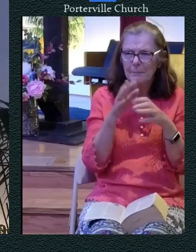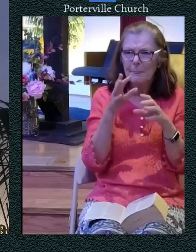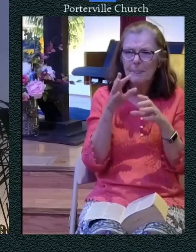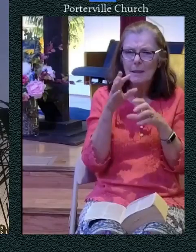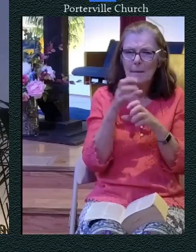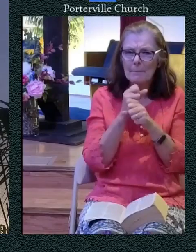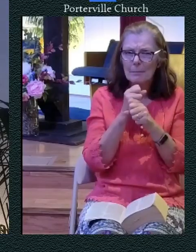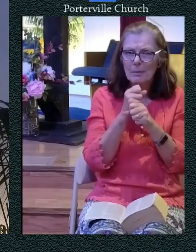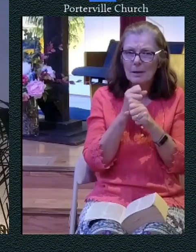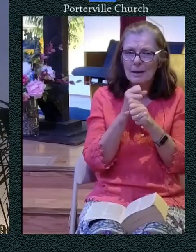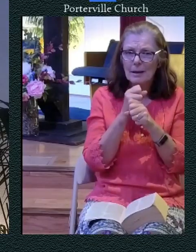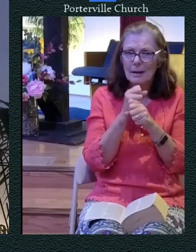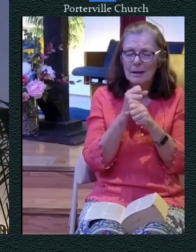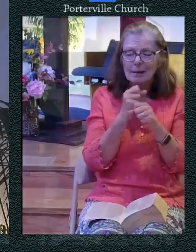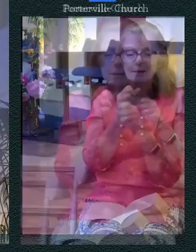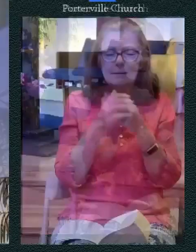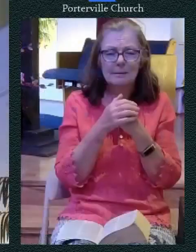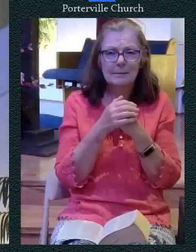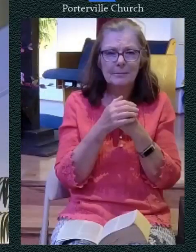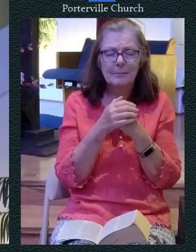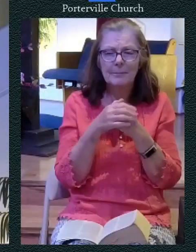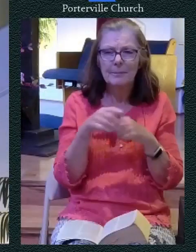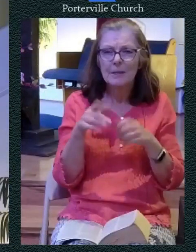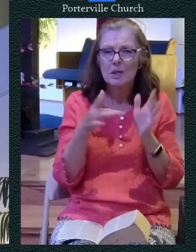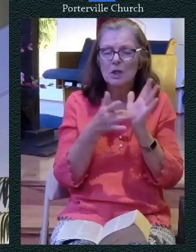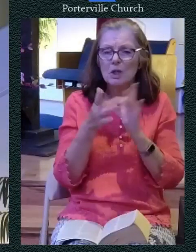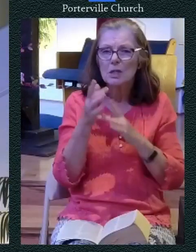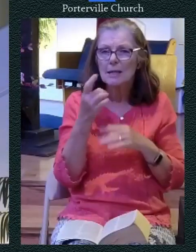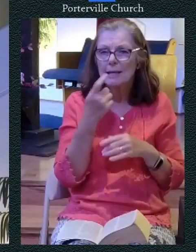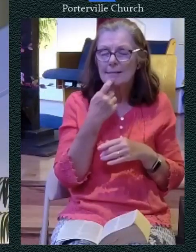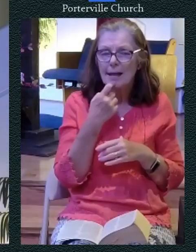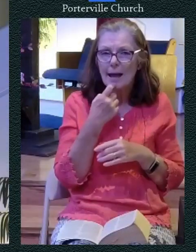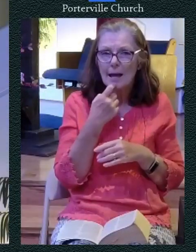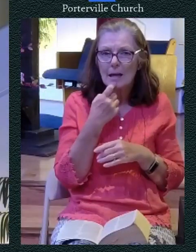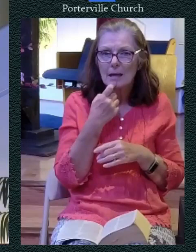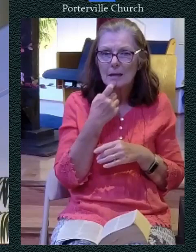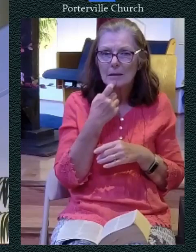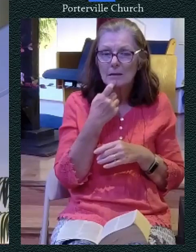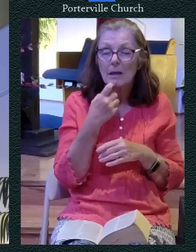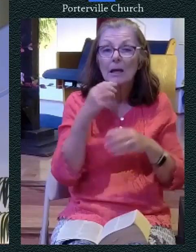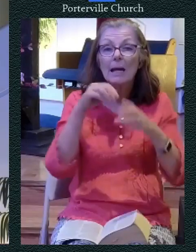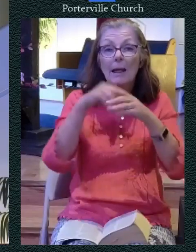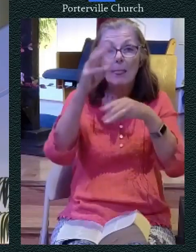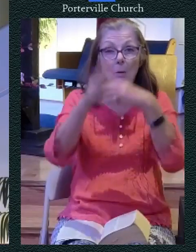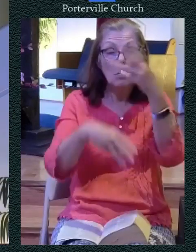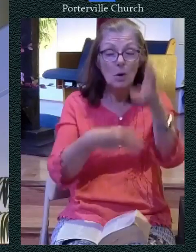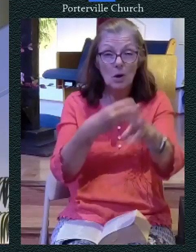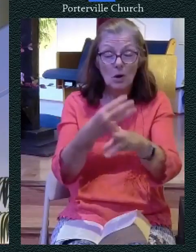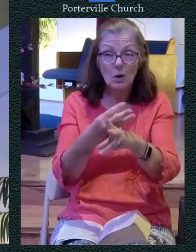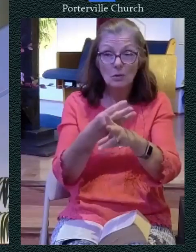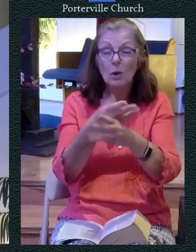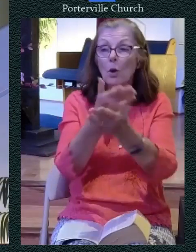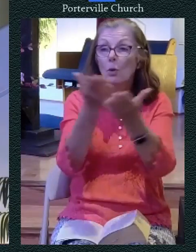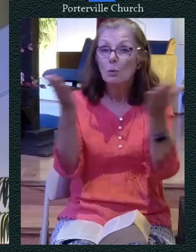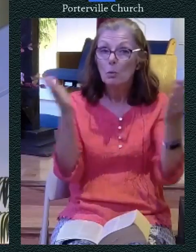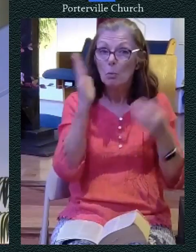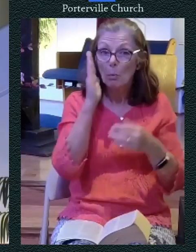so pregnant. He said, in the world you will have,